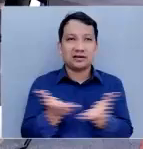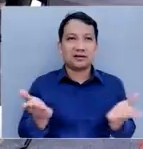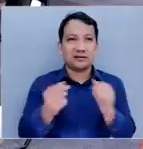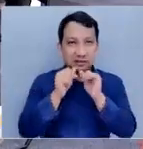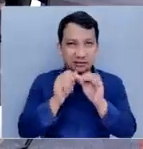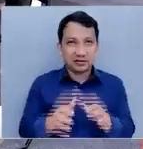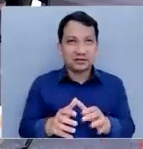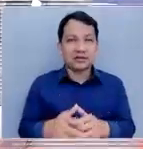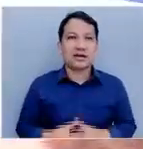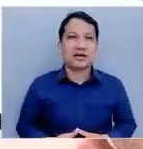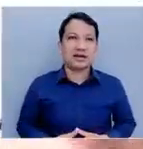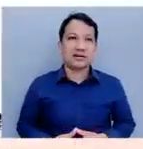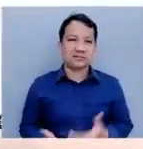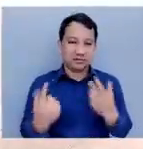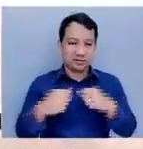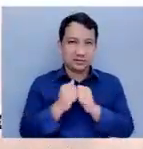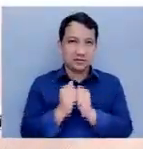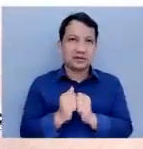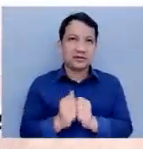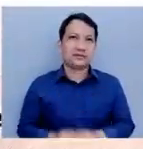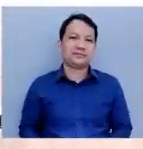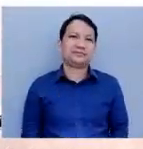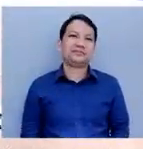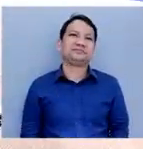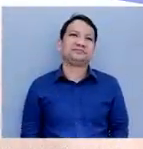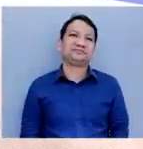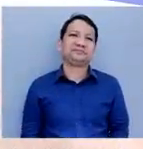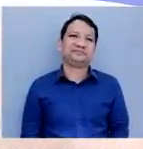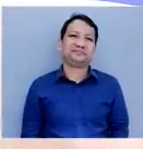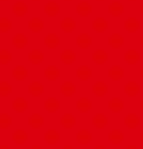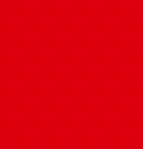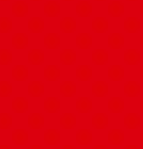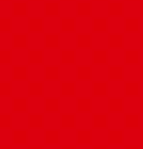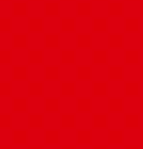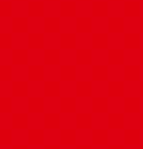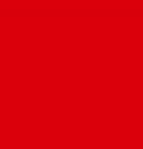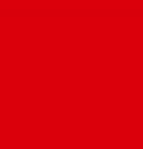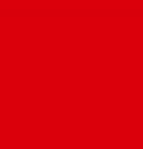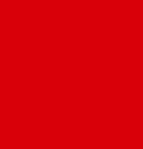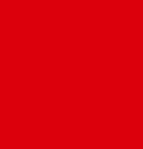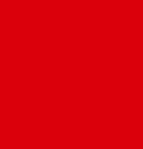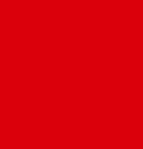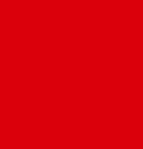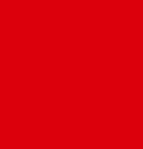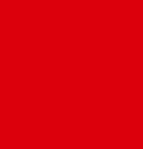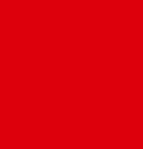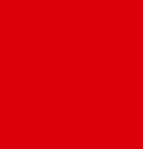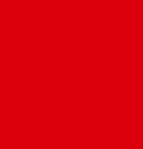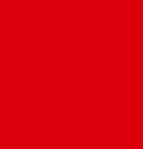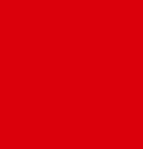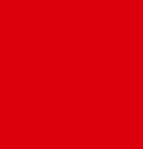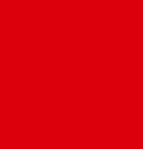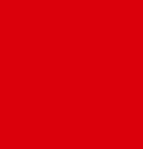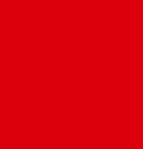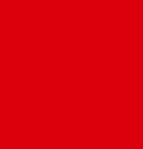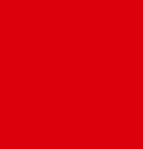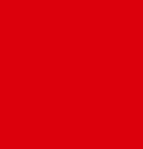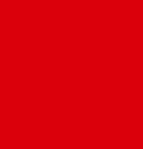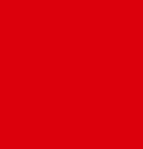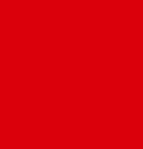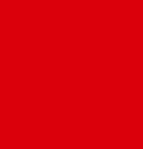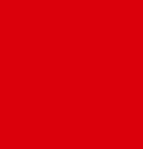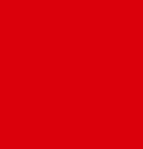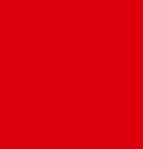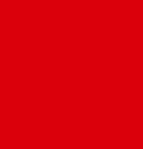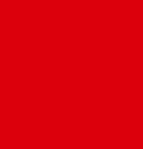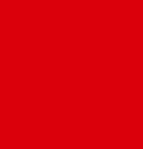of being here this morning. We are blessed. Thank you. Mga kapatid, Jess De Los Santos po, maging maalam at may